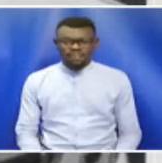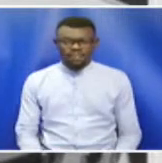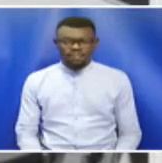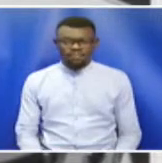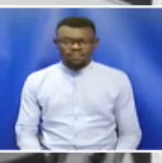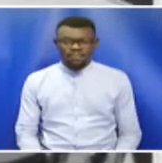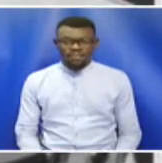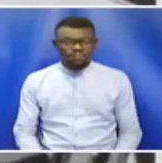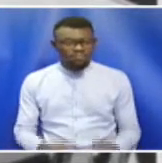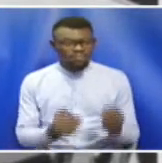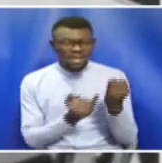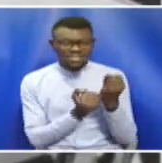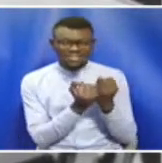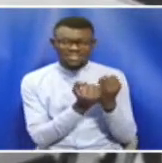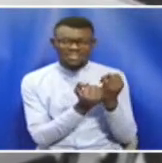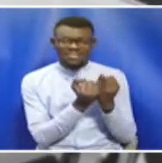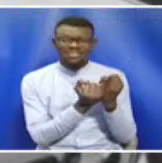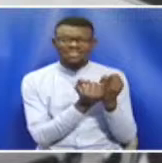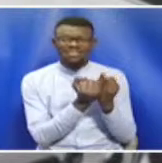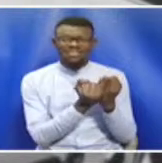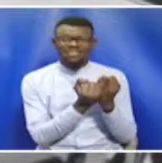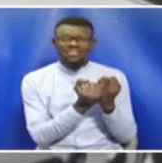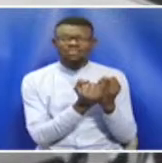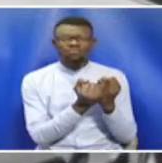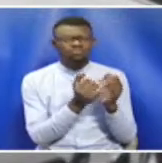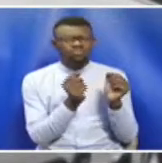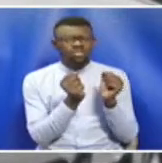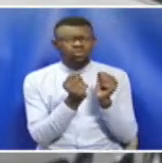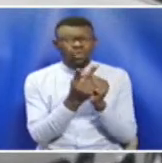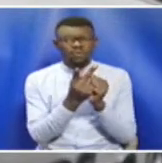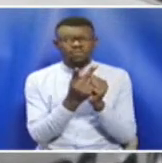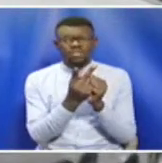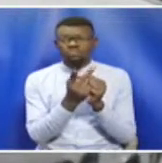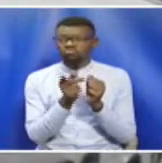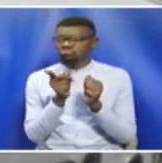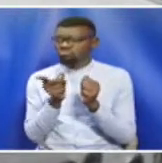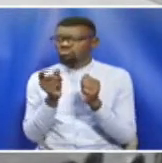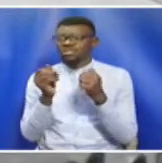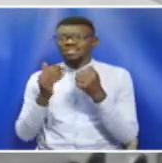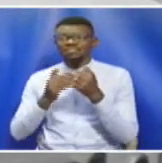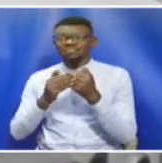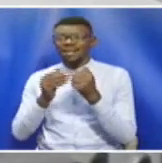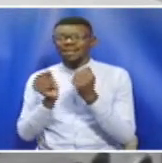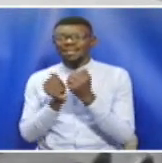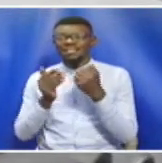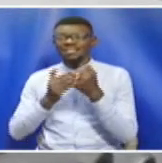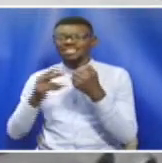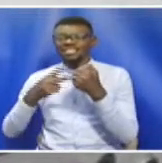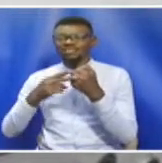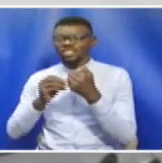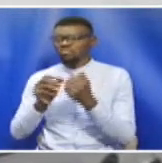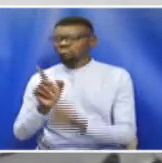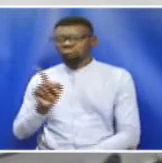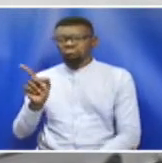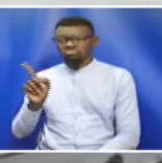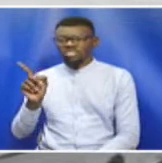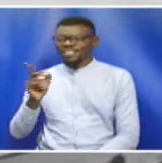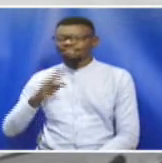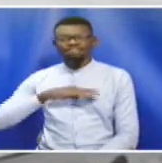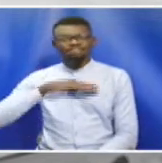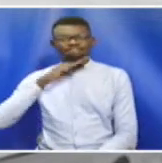On Saturday, 12th September 1970, curtains on the life of a young and fiery politician came